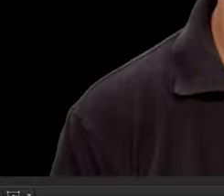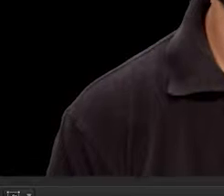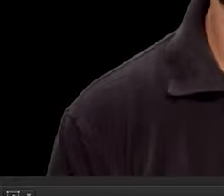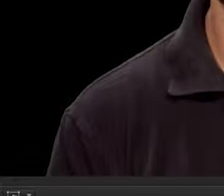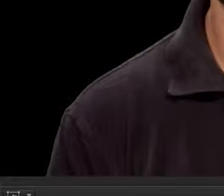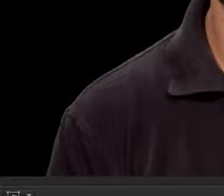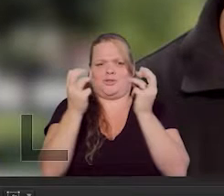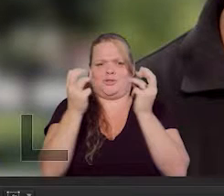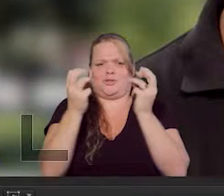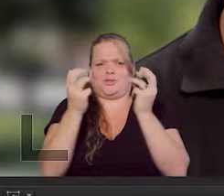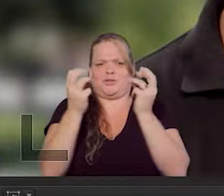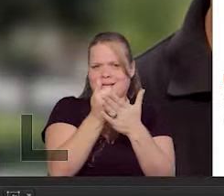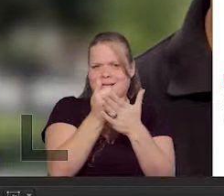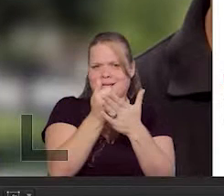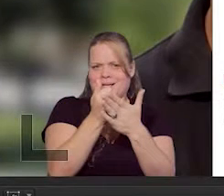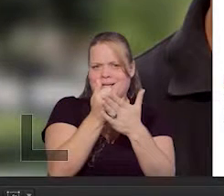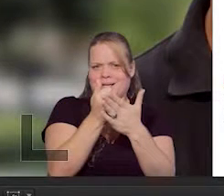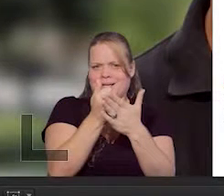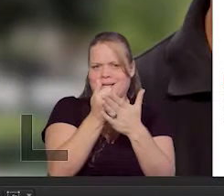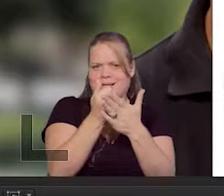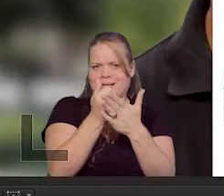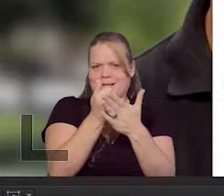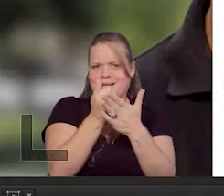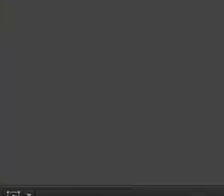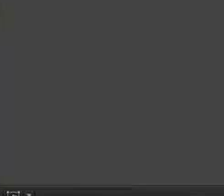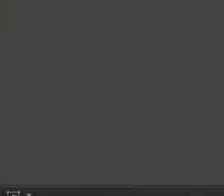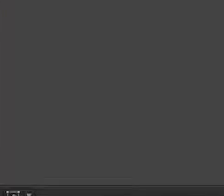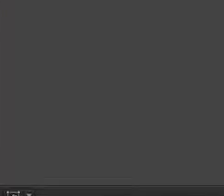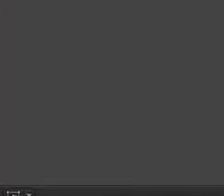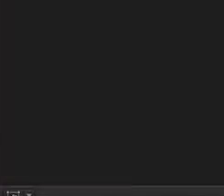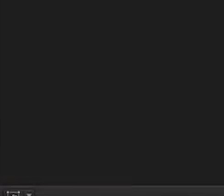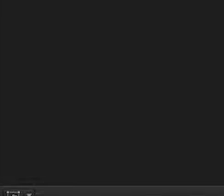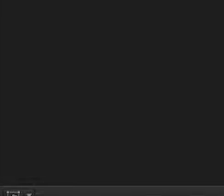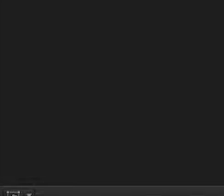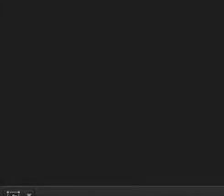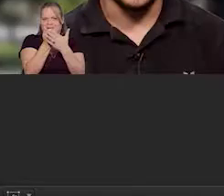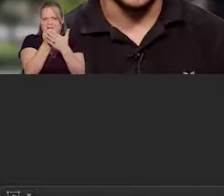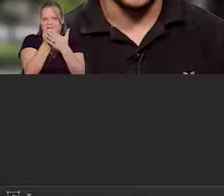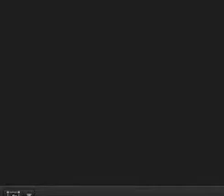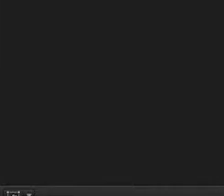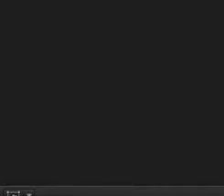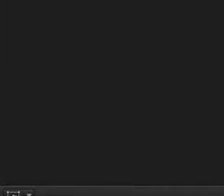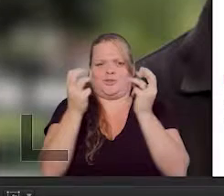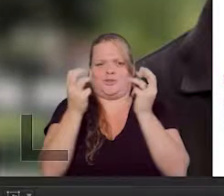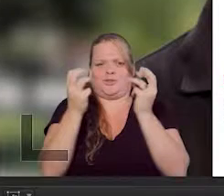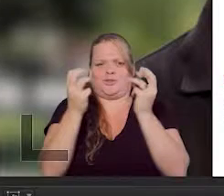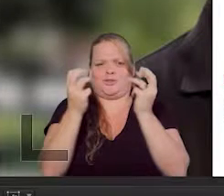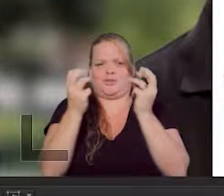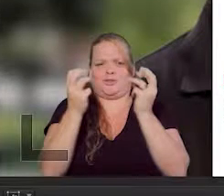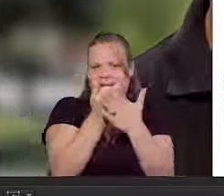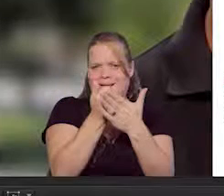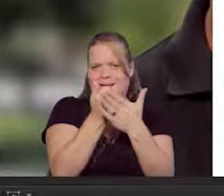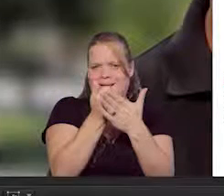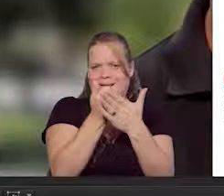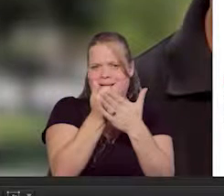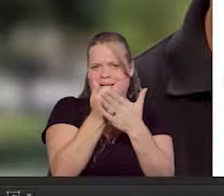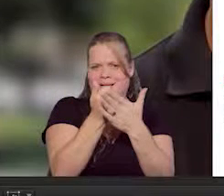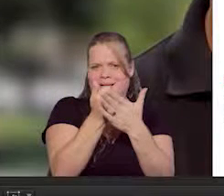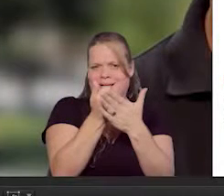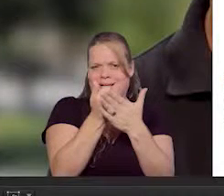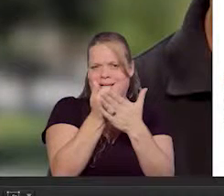here. I'm just going to stretch it out so it starts right when he's